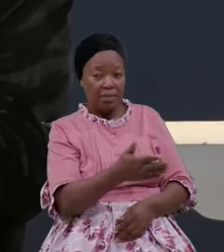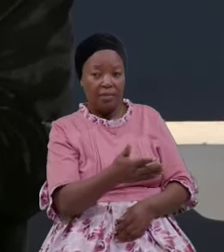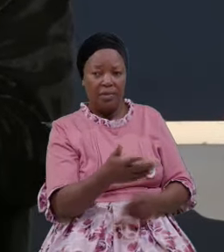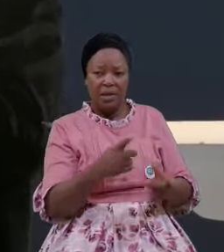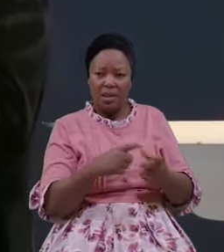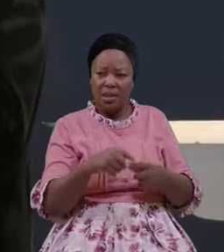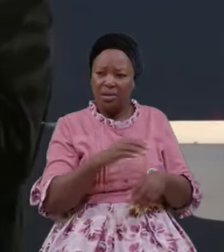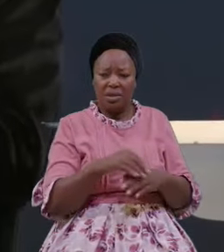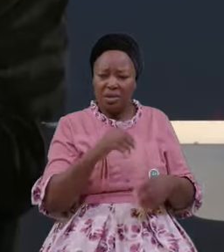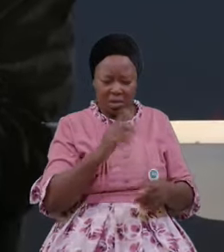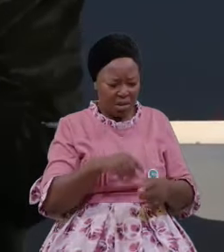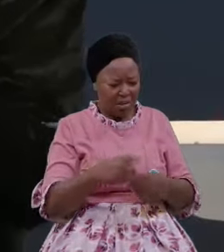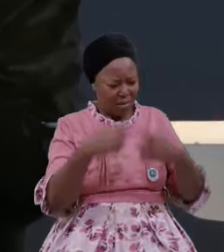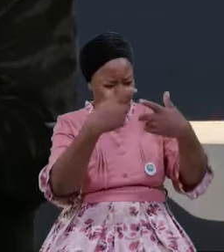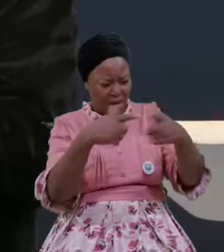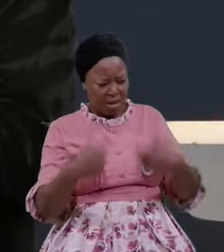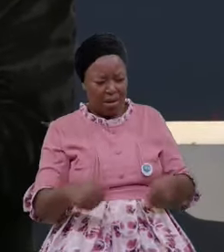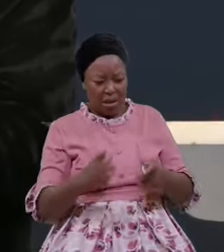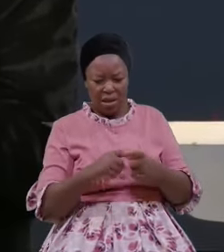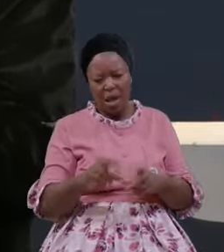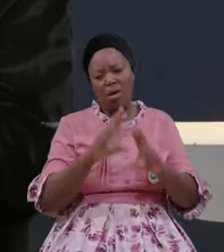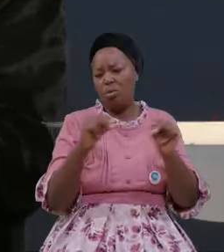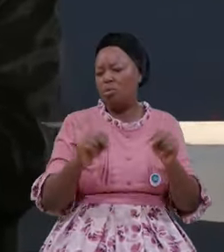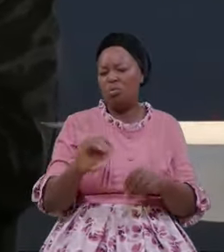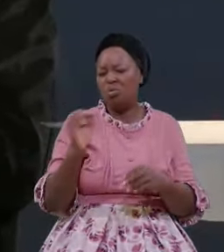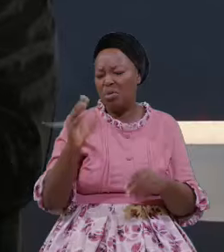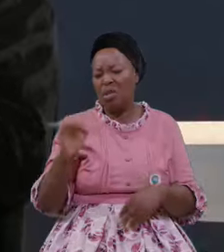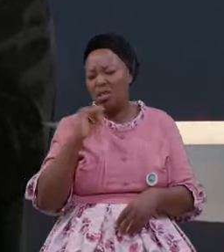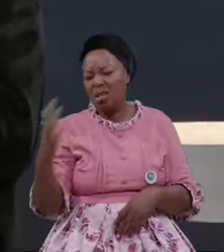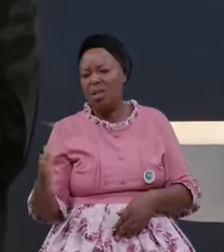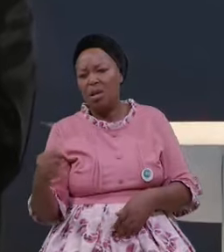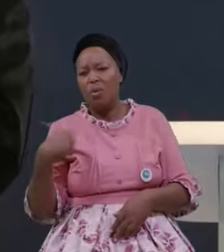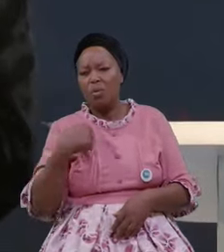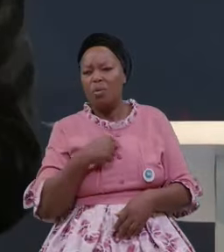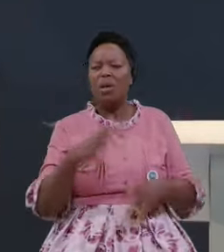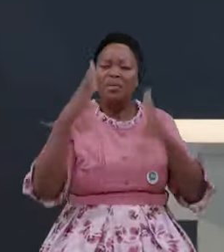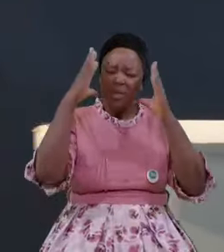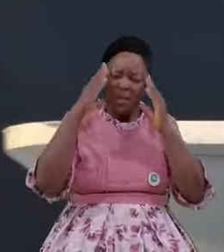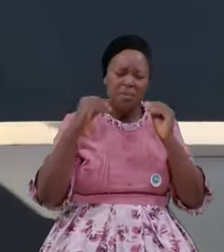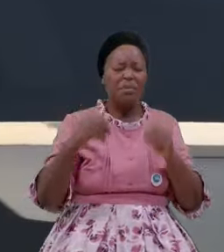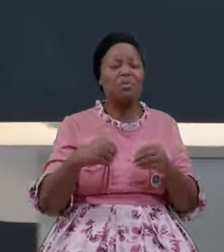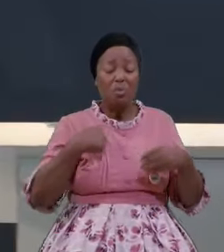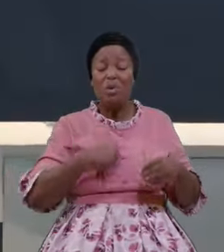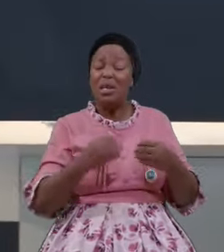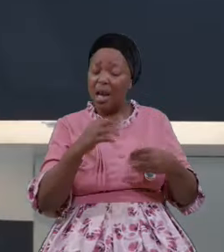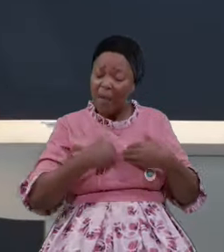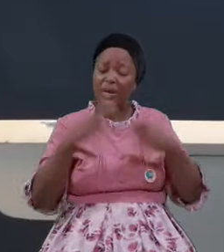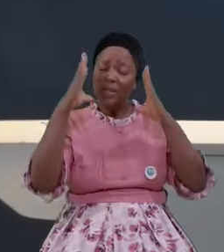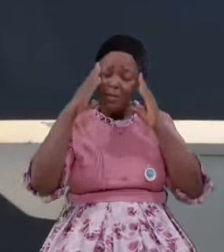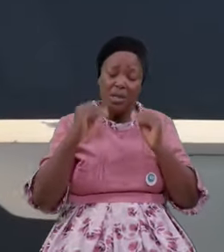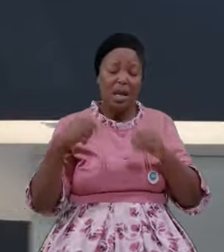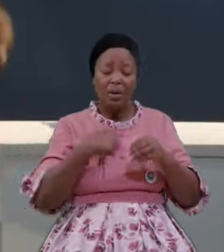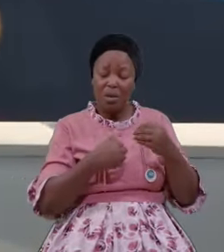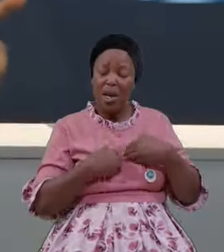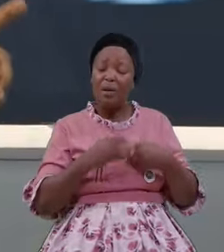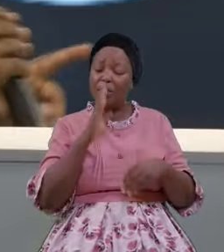They didn't say, no, there's nothing there. We are experienced fishermen. And we've been here all night. They